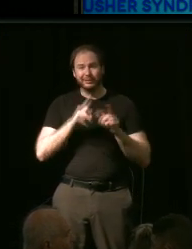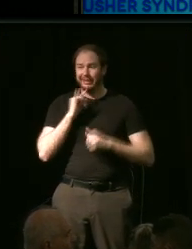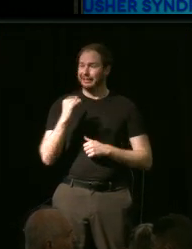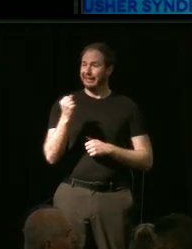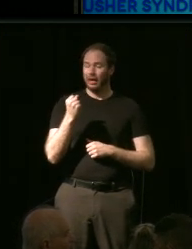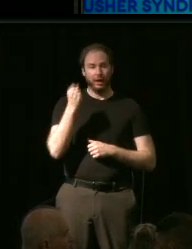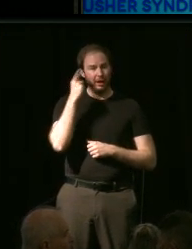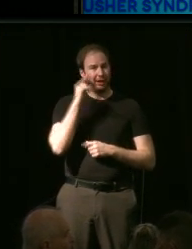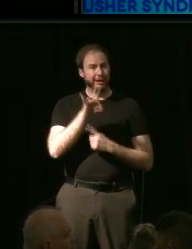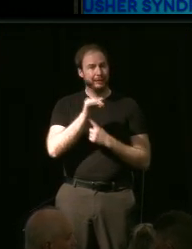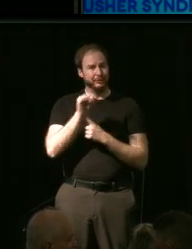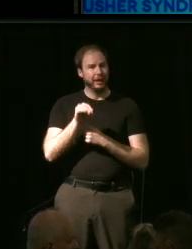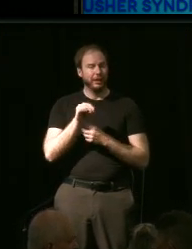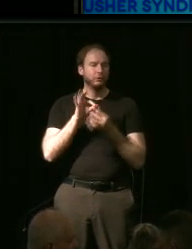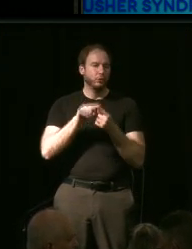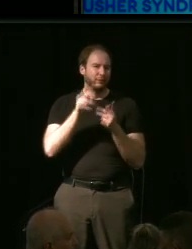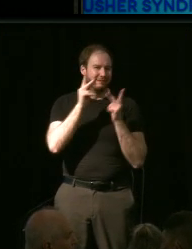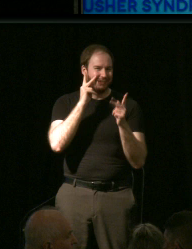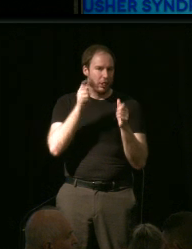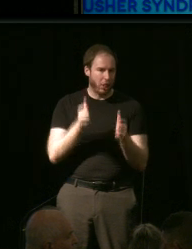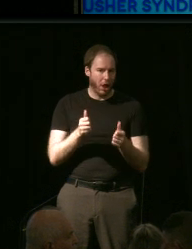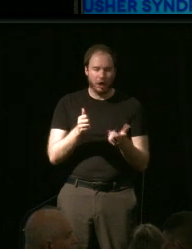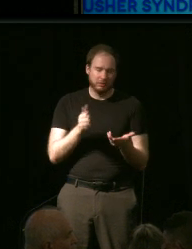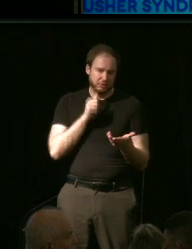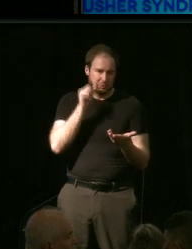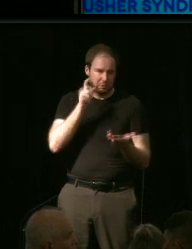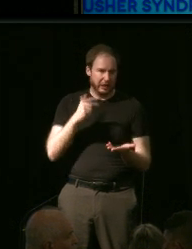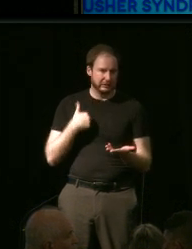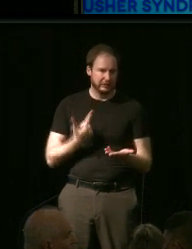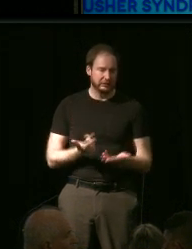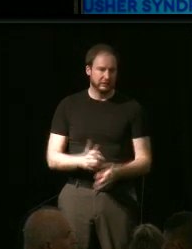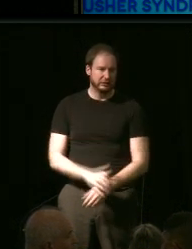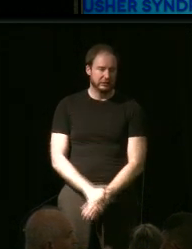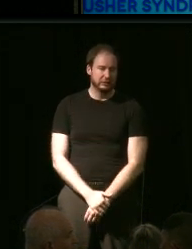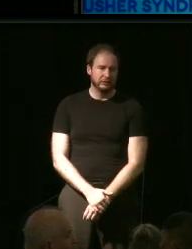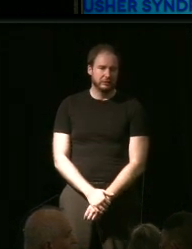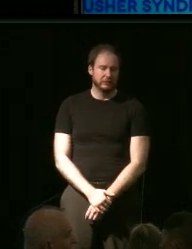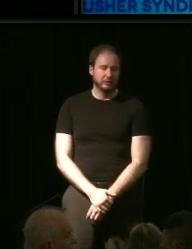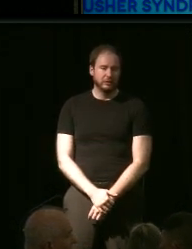those report it's due to their vision loss. That's not a surprise.